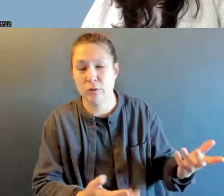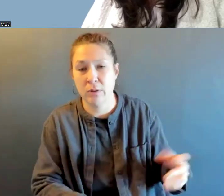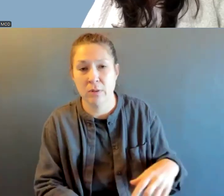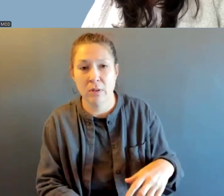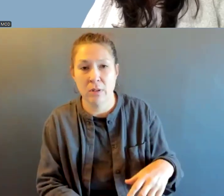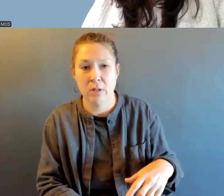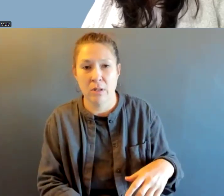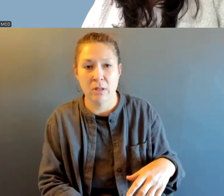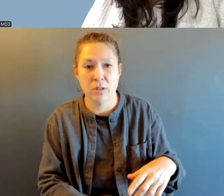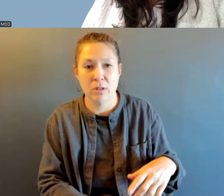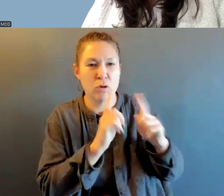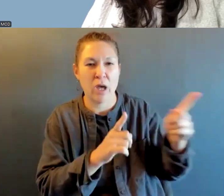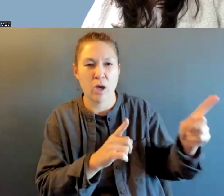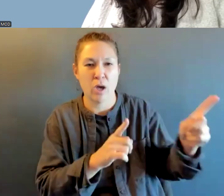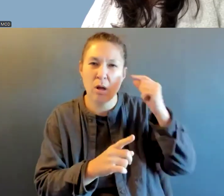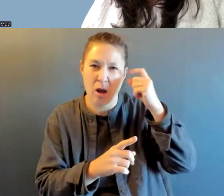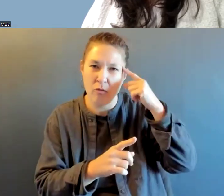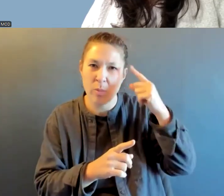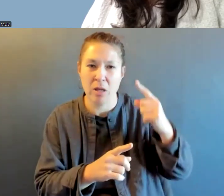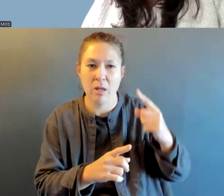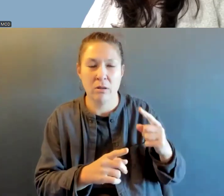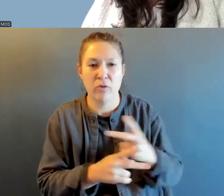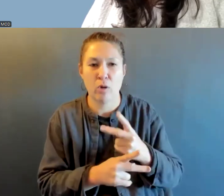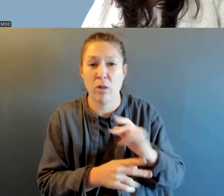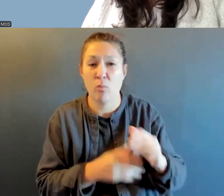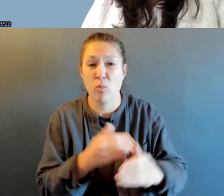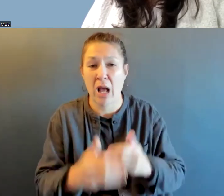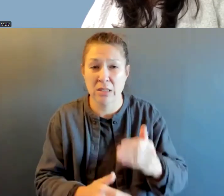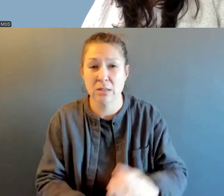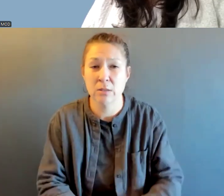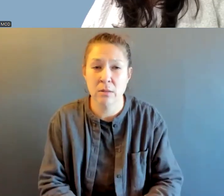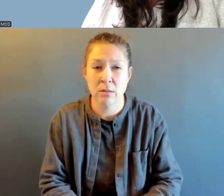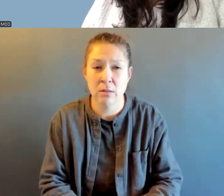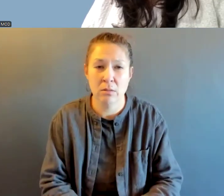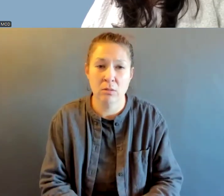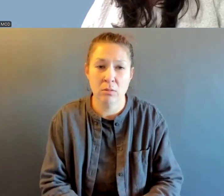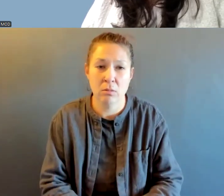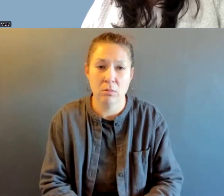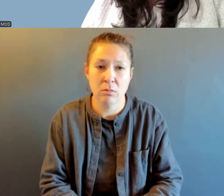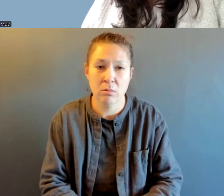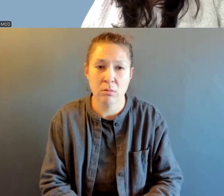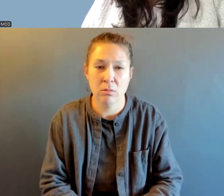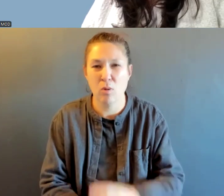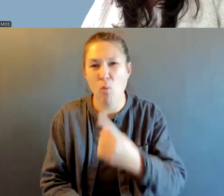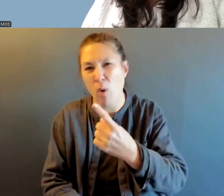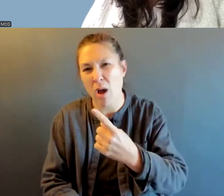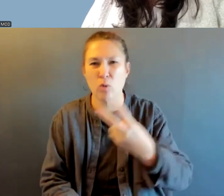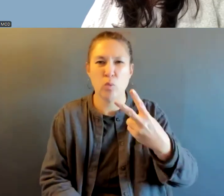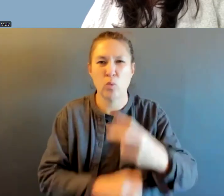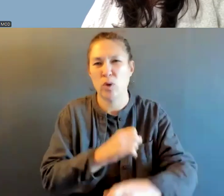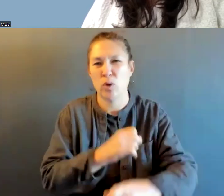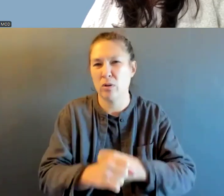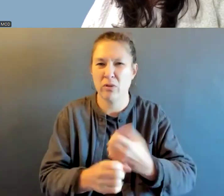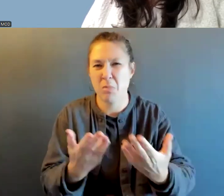to figure out that process. So it could be even longer, but usually it's a year and 2 years or something for that, somewhere in between